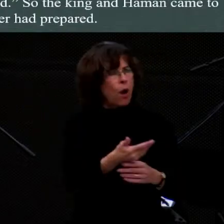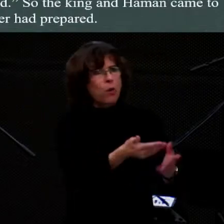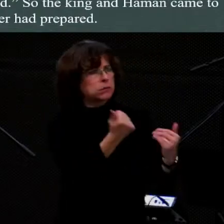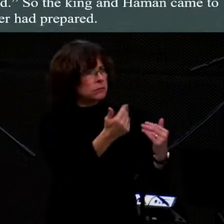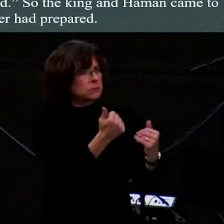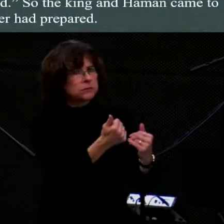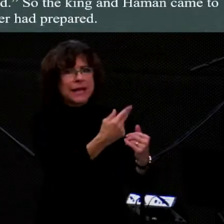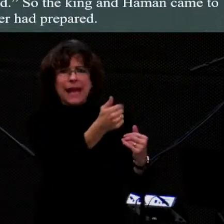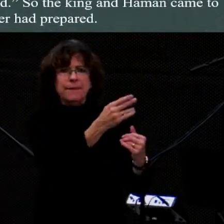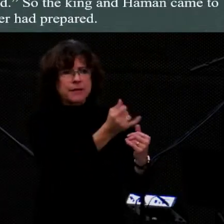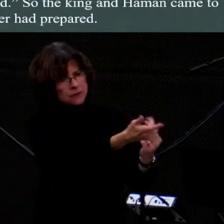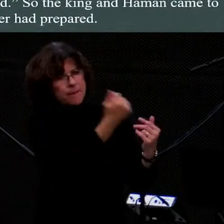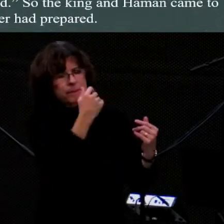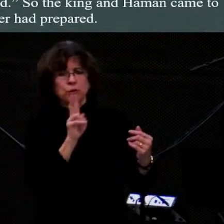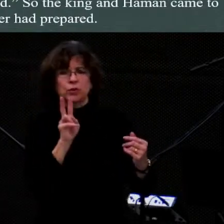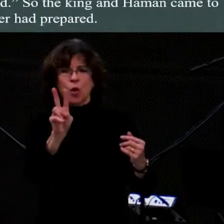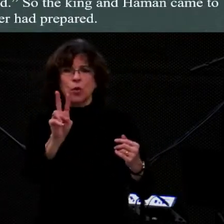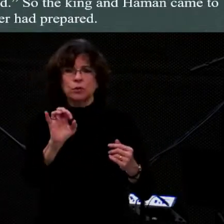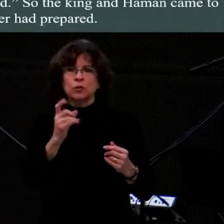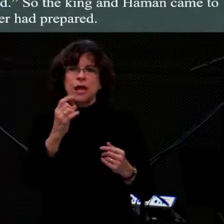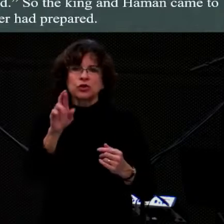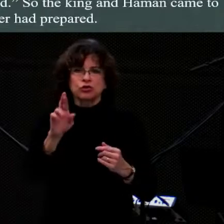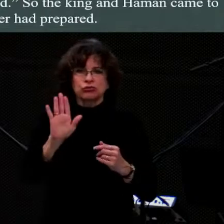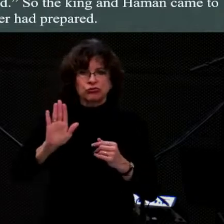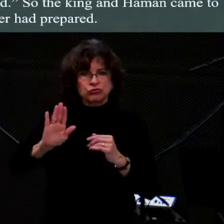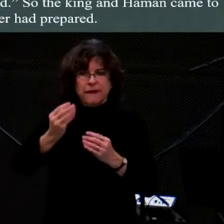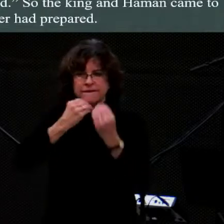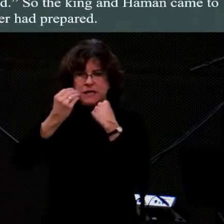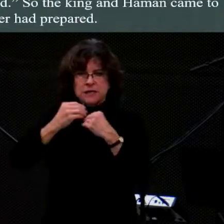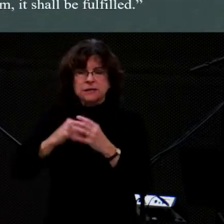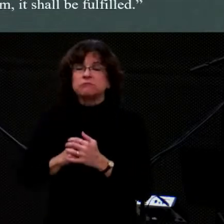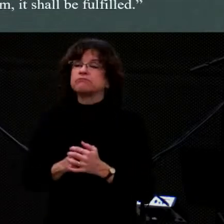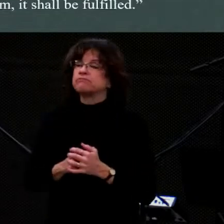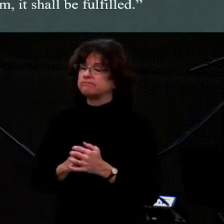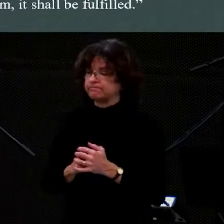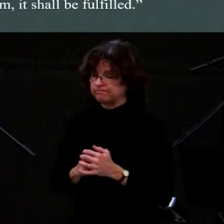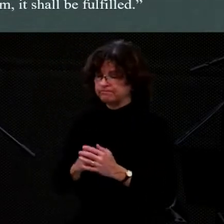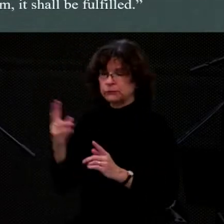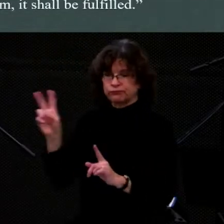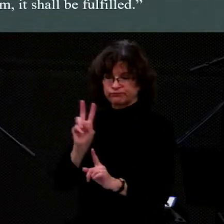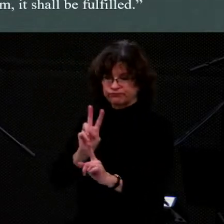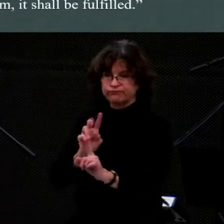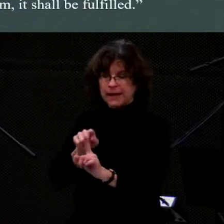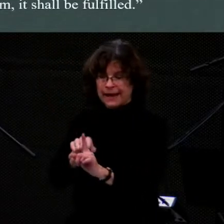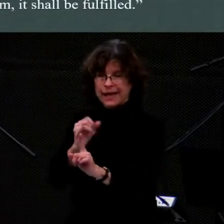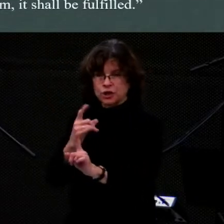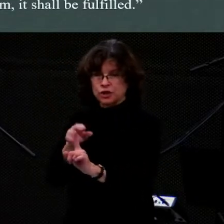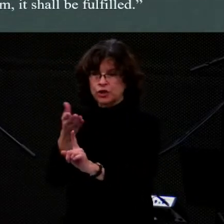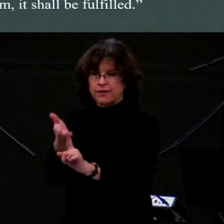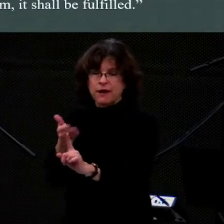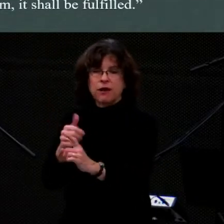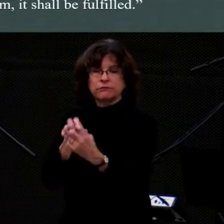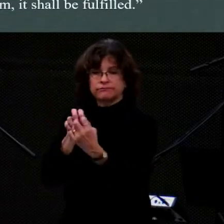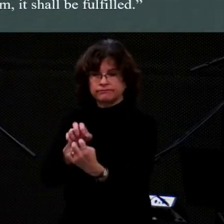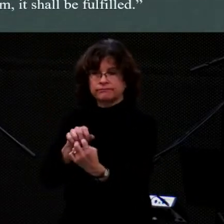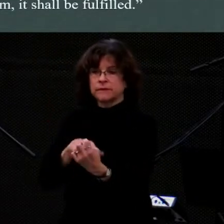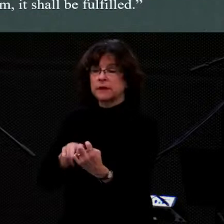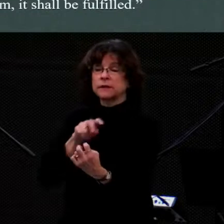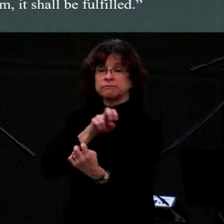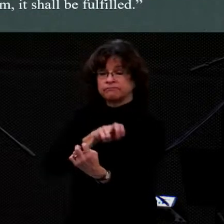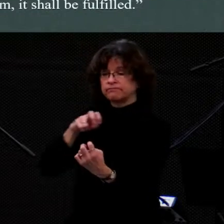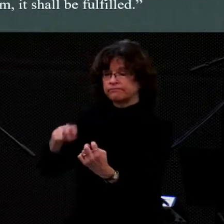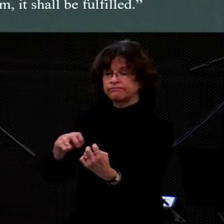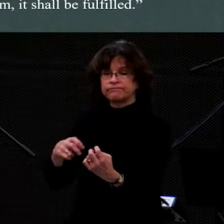Esther has asked." So the king and Haman came to the feast that Esther had prepared. And as they were drinking wine after the feast, the king said to